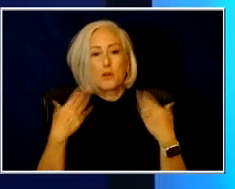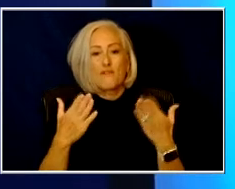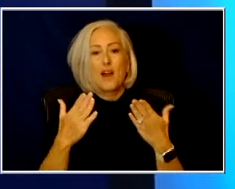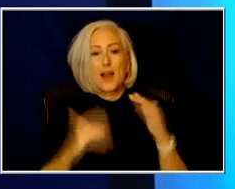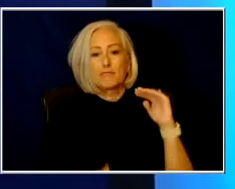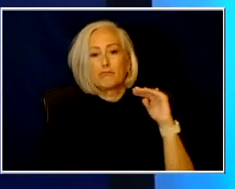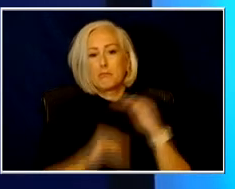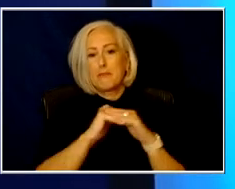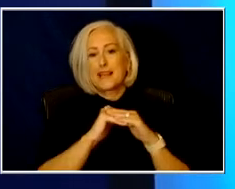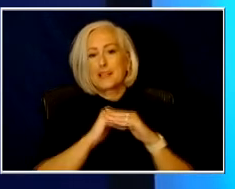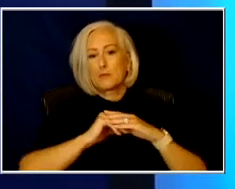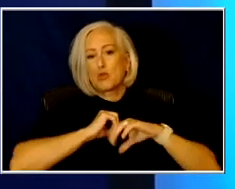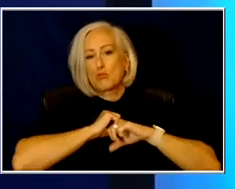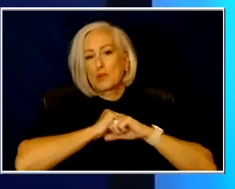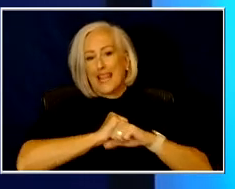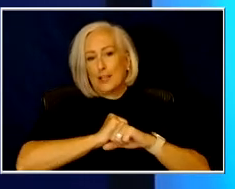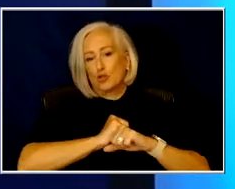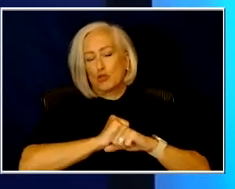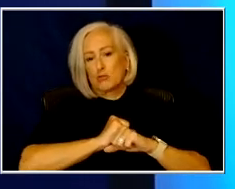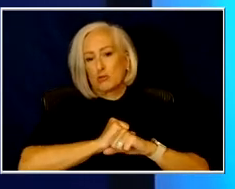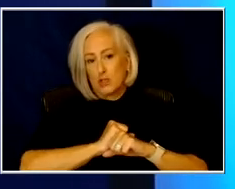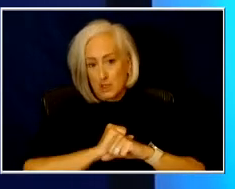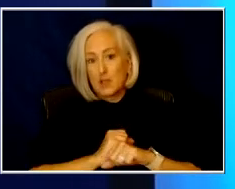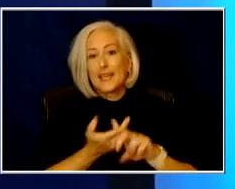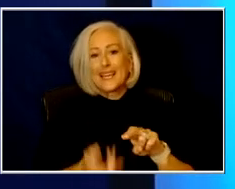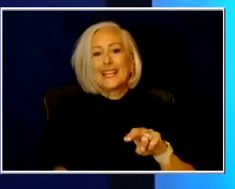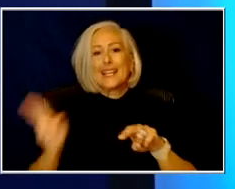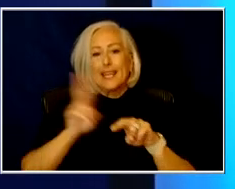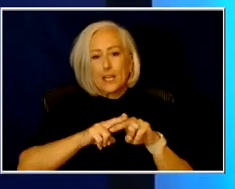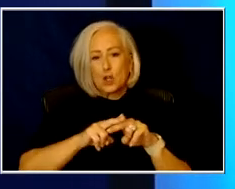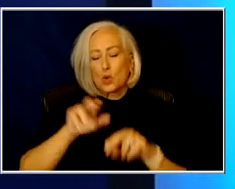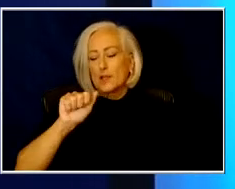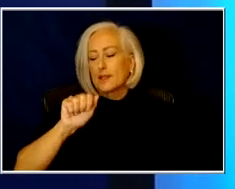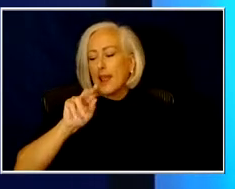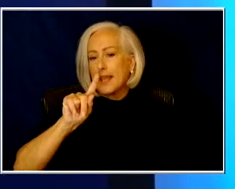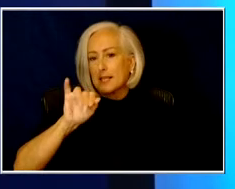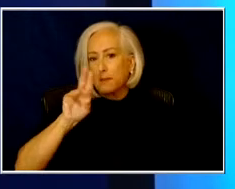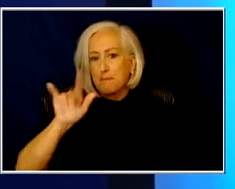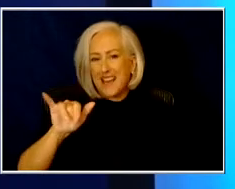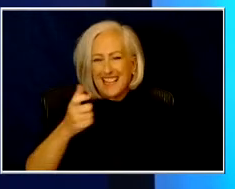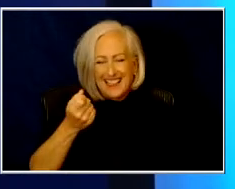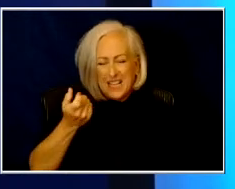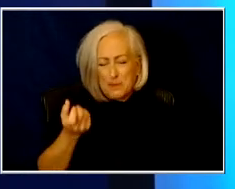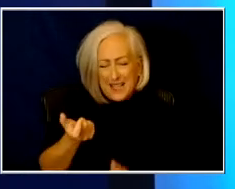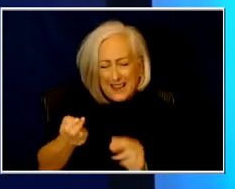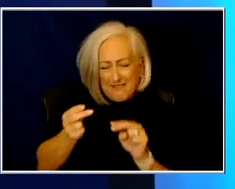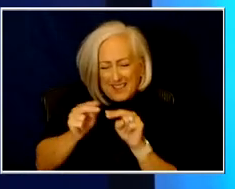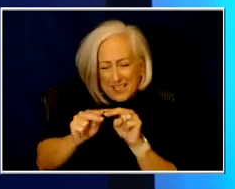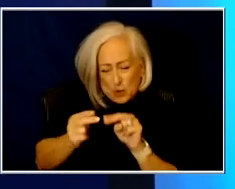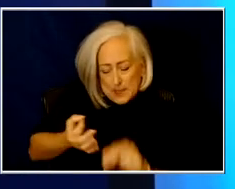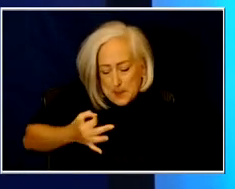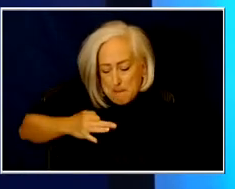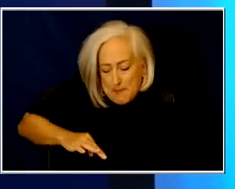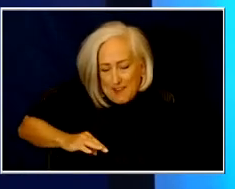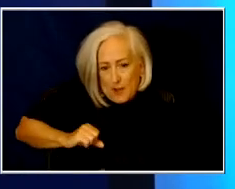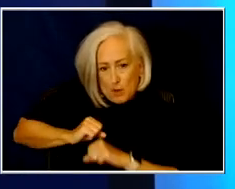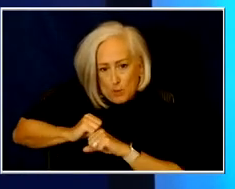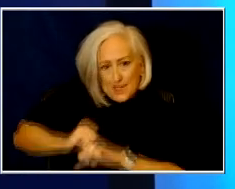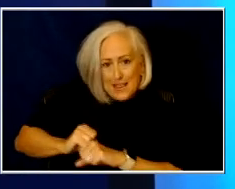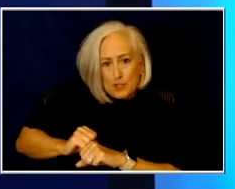Poland was saying that increase in antibodies to maybe have a little bit of an added benefit of protection against infection